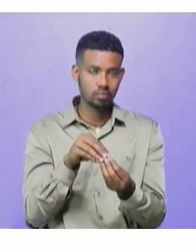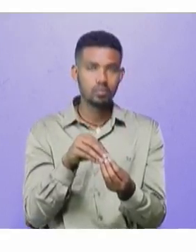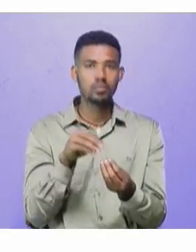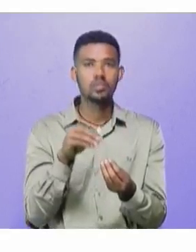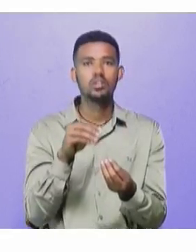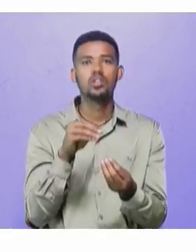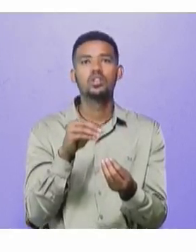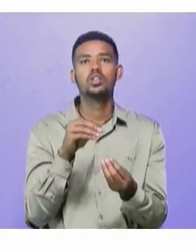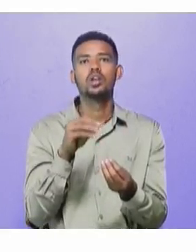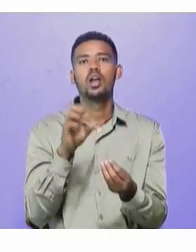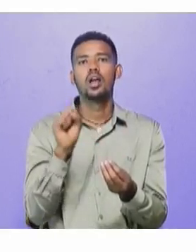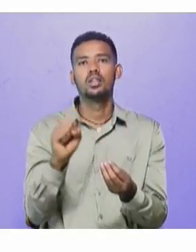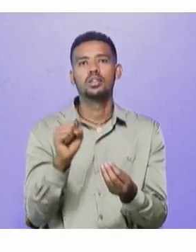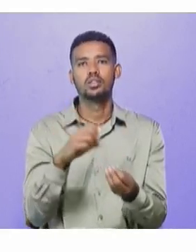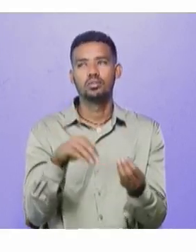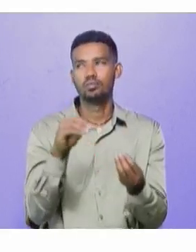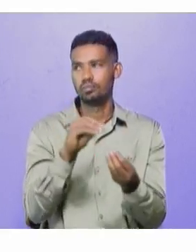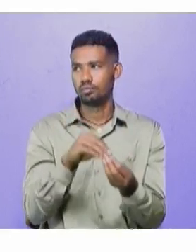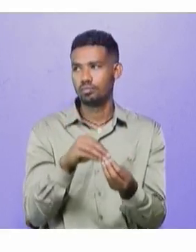stories.